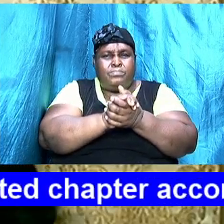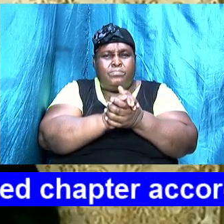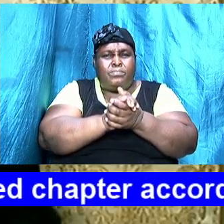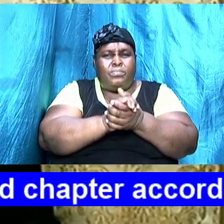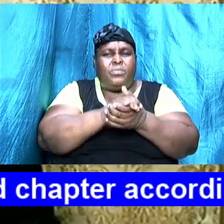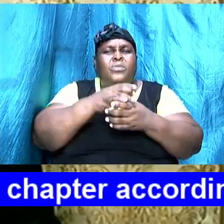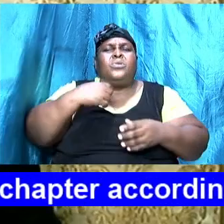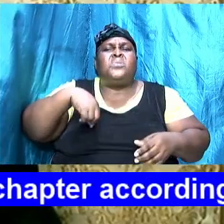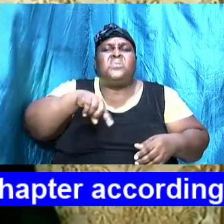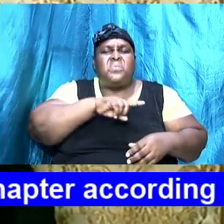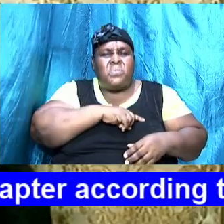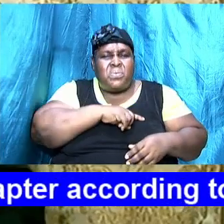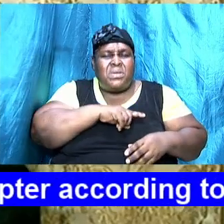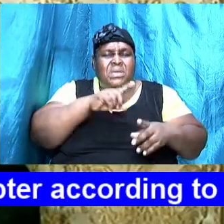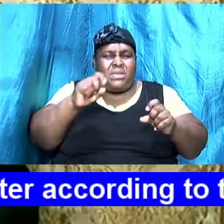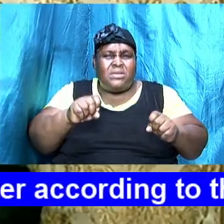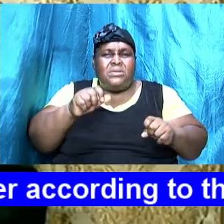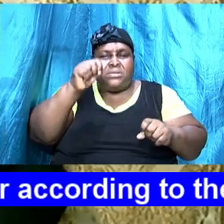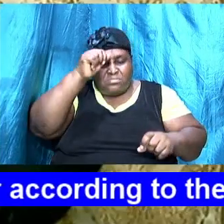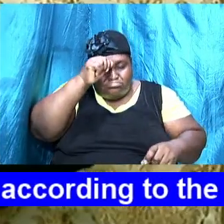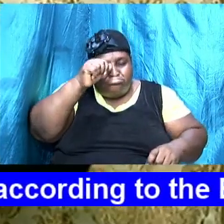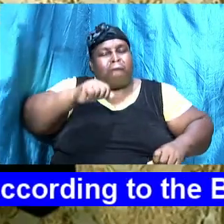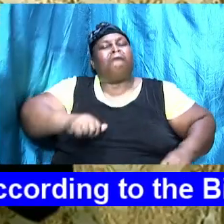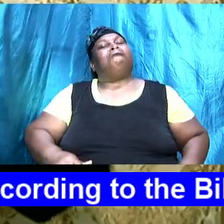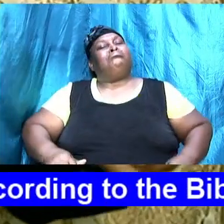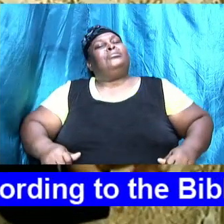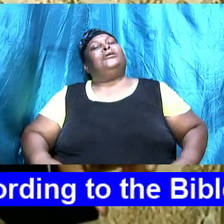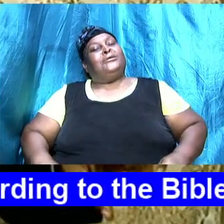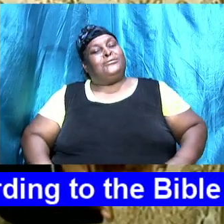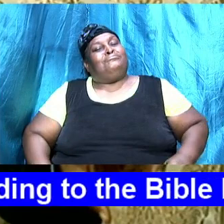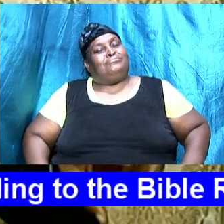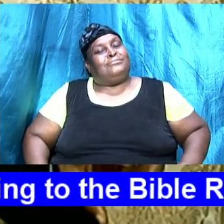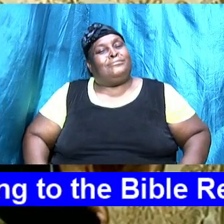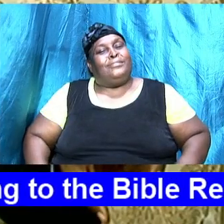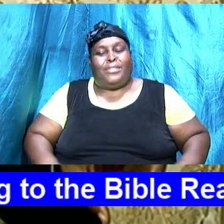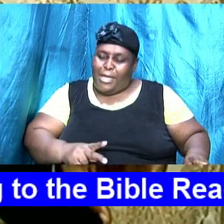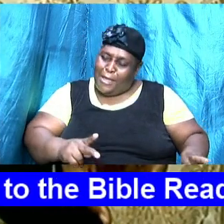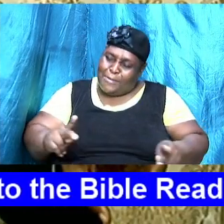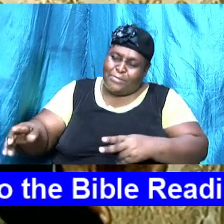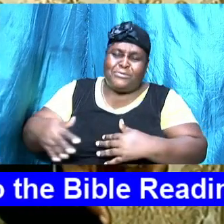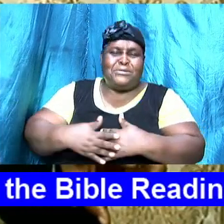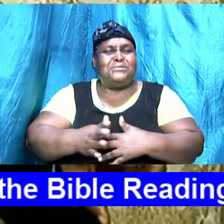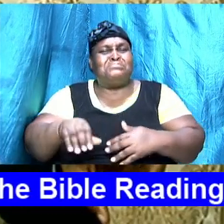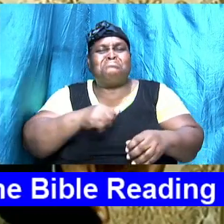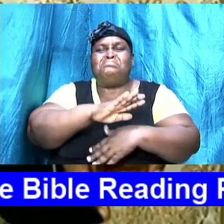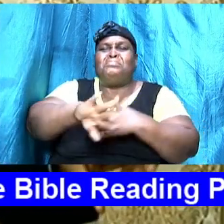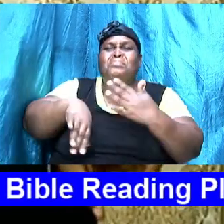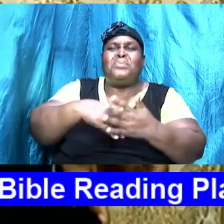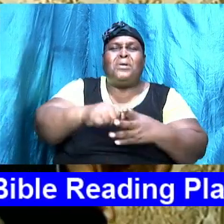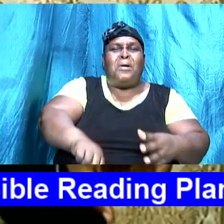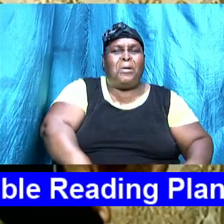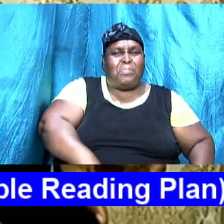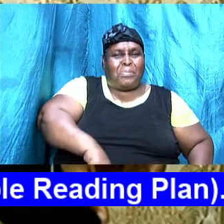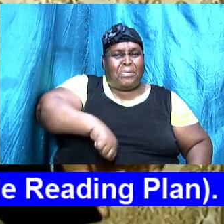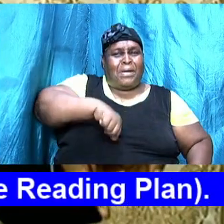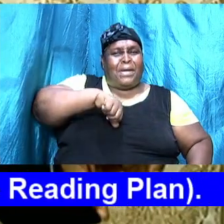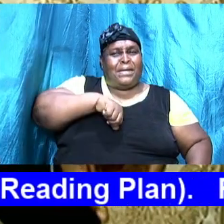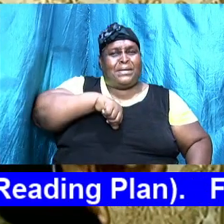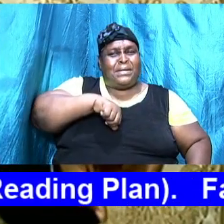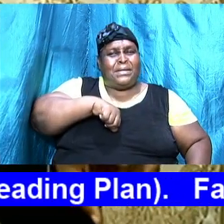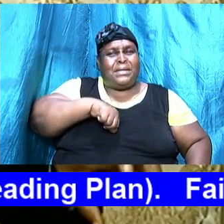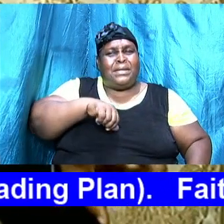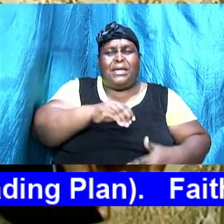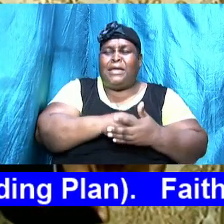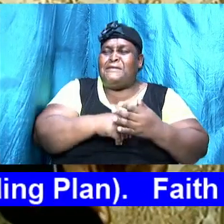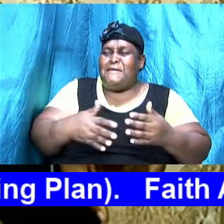And we need to man up now and put aside all pride and everything that I will